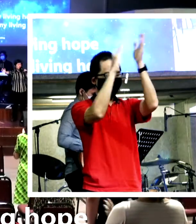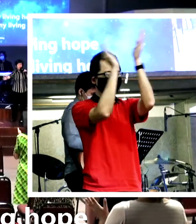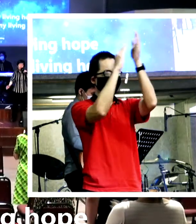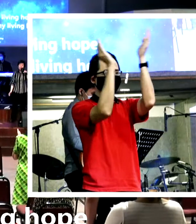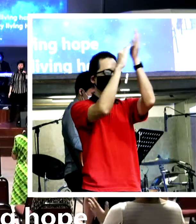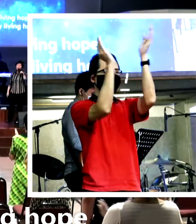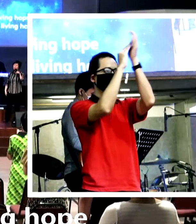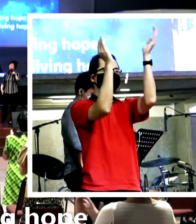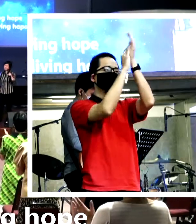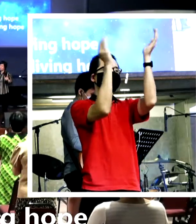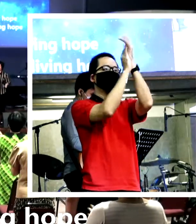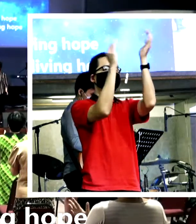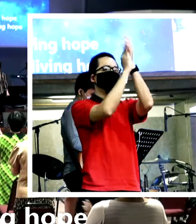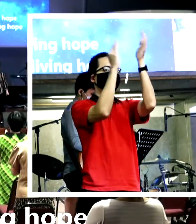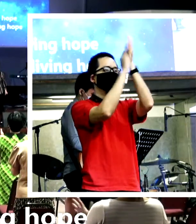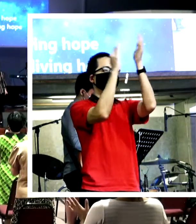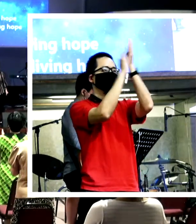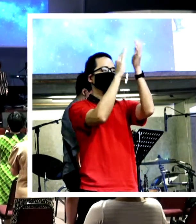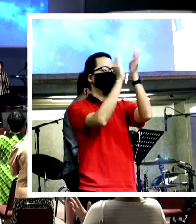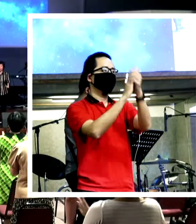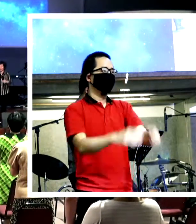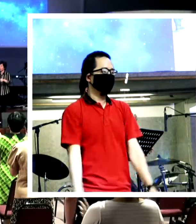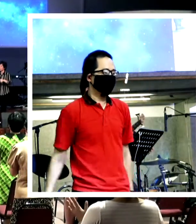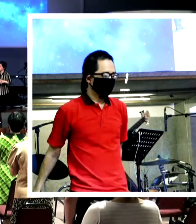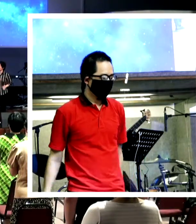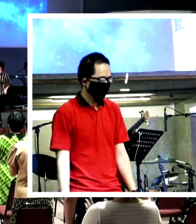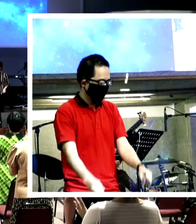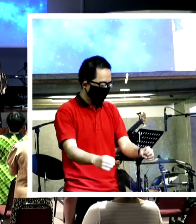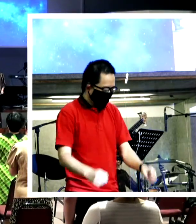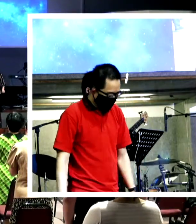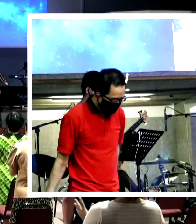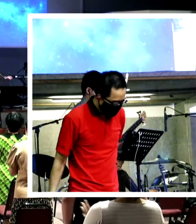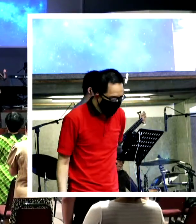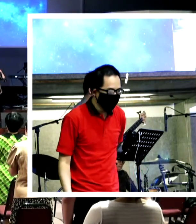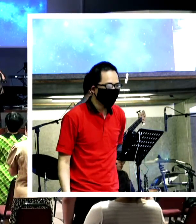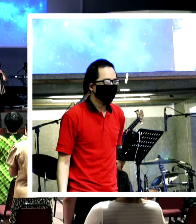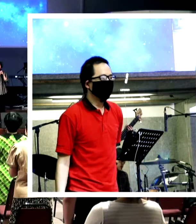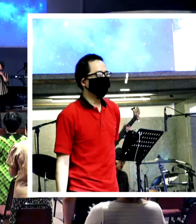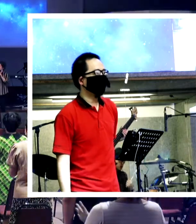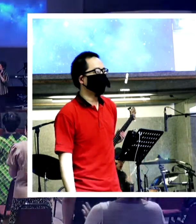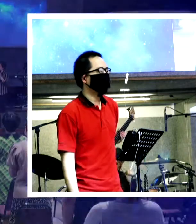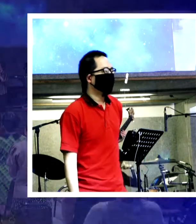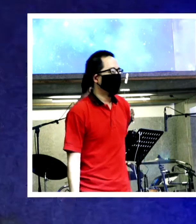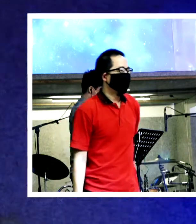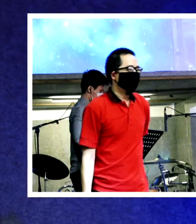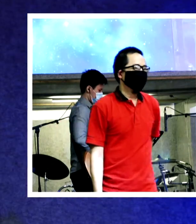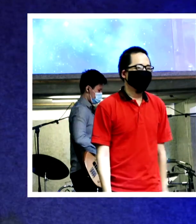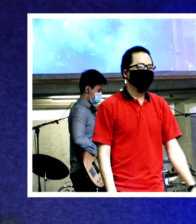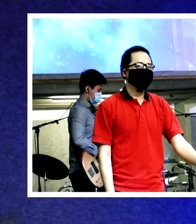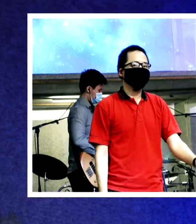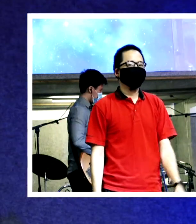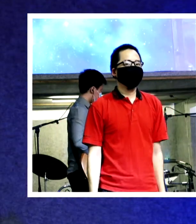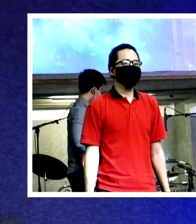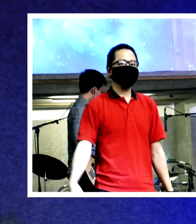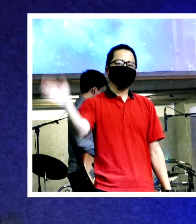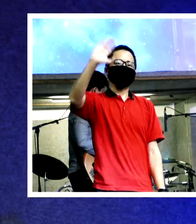Of darkness, oh God. Amen. Good morning, Facebook. Good morning, church. Before we sing the next song, wave to the next person next to you, right?